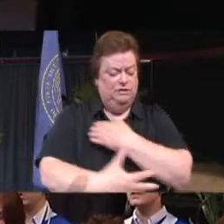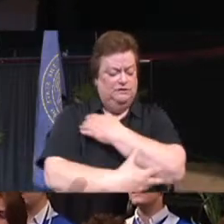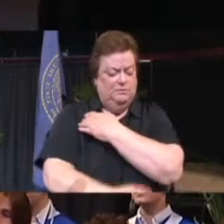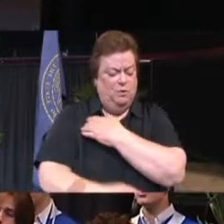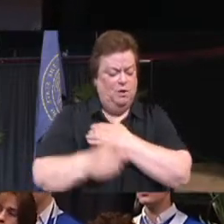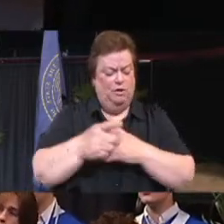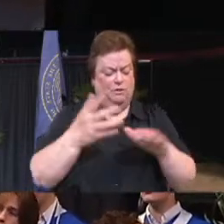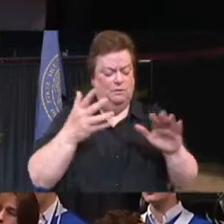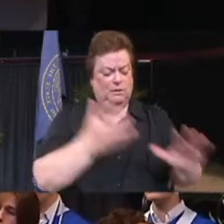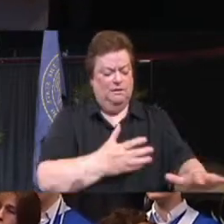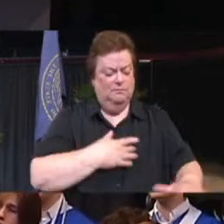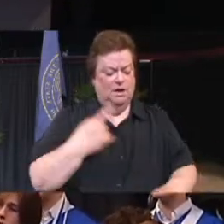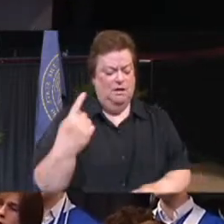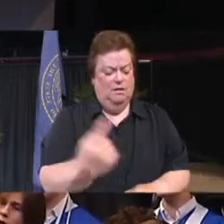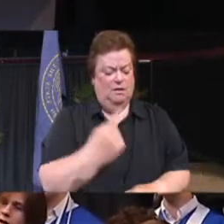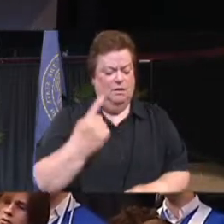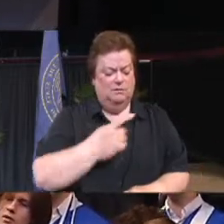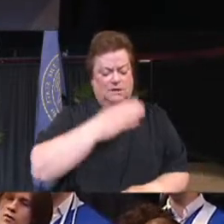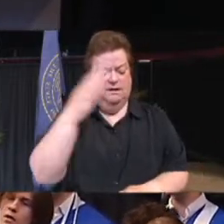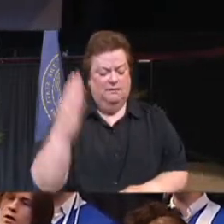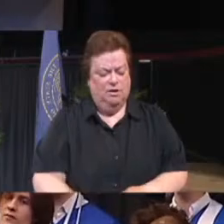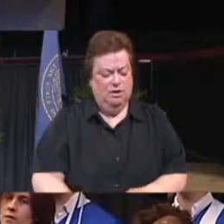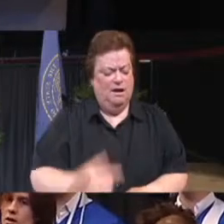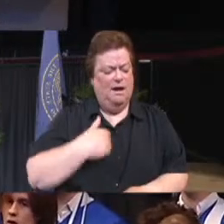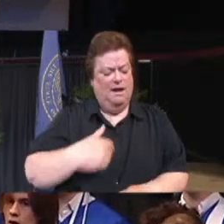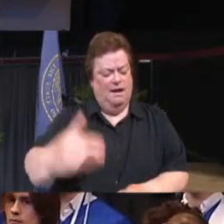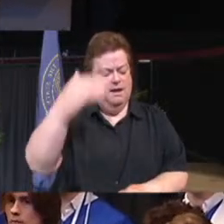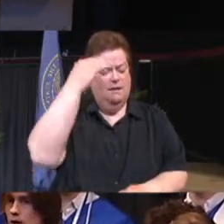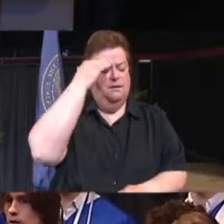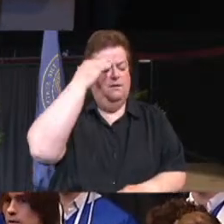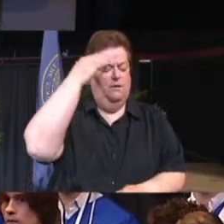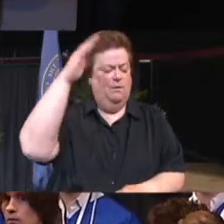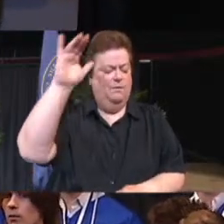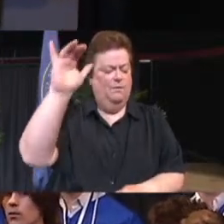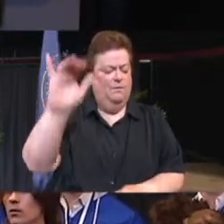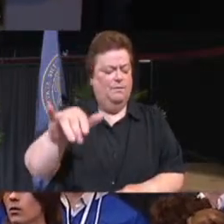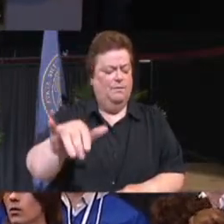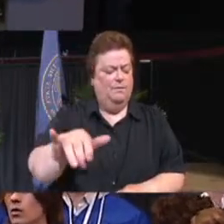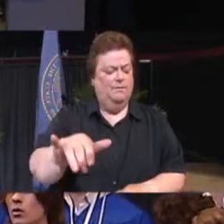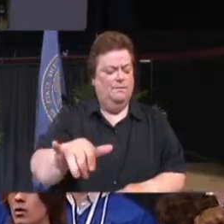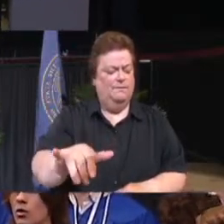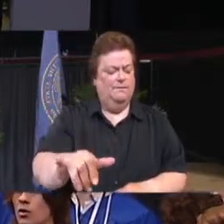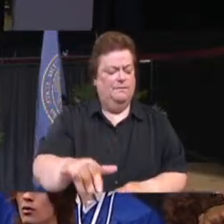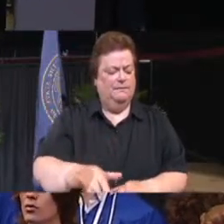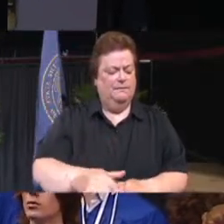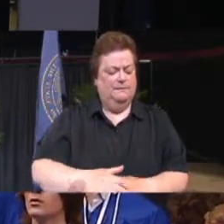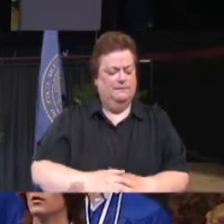alone. Rich or poor, I'm always sure you never left me on my